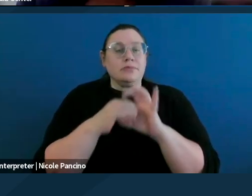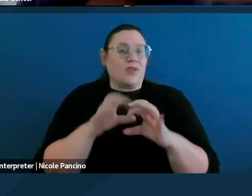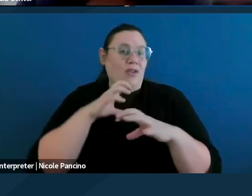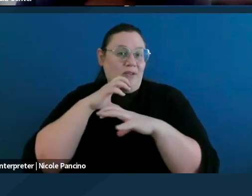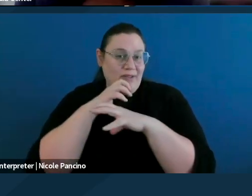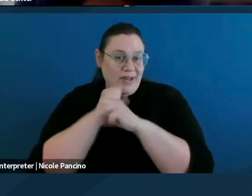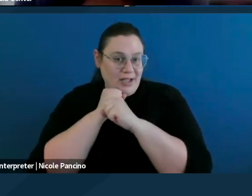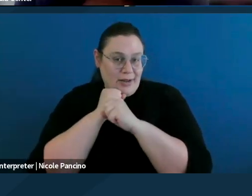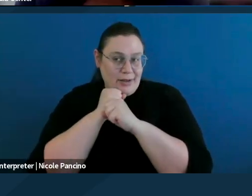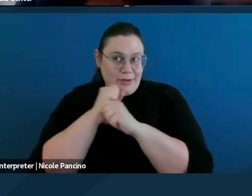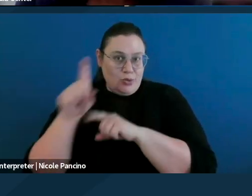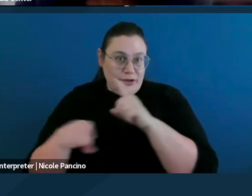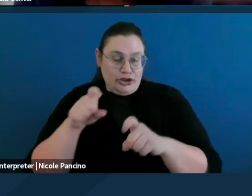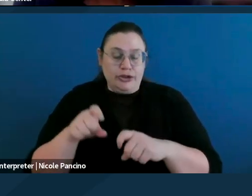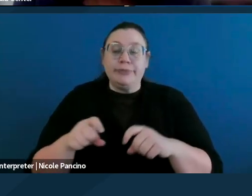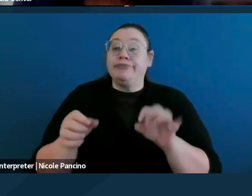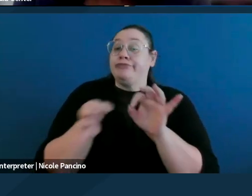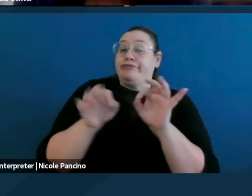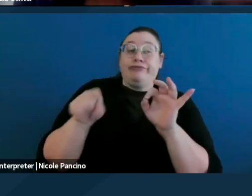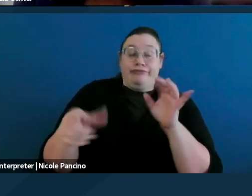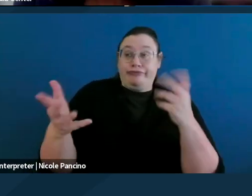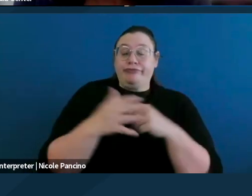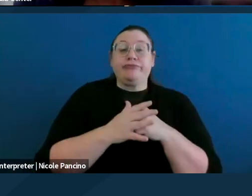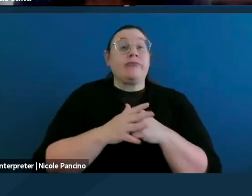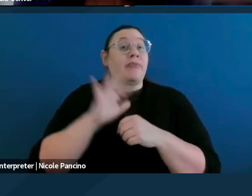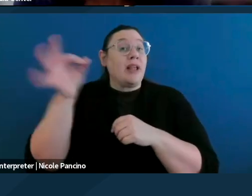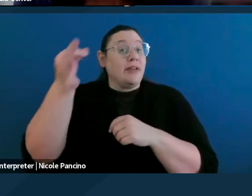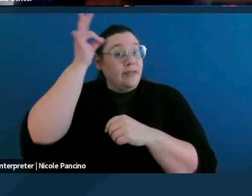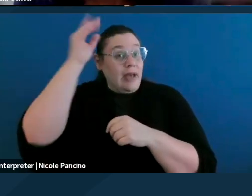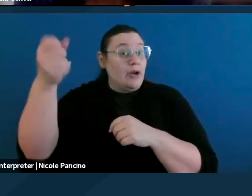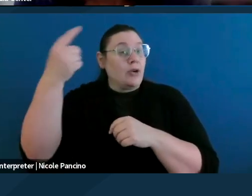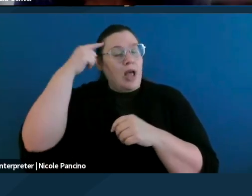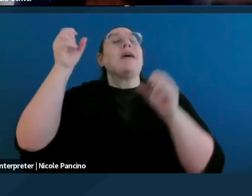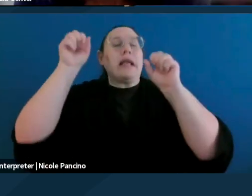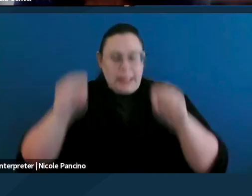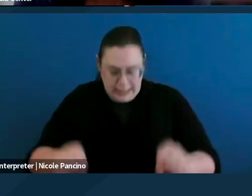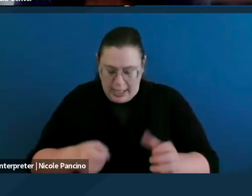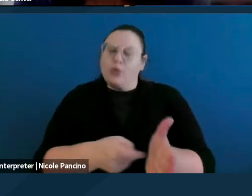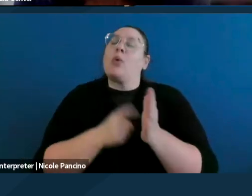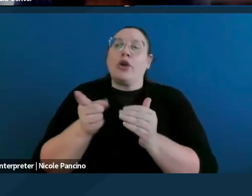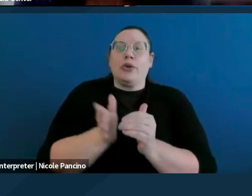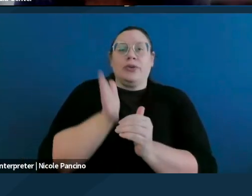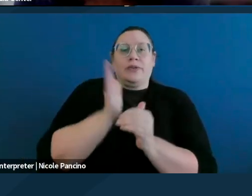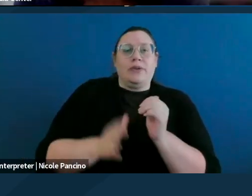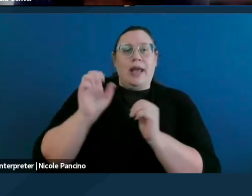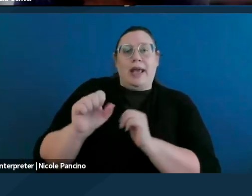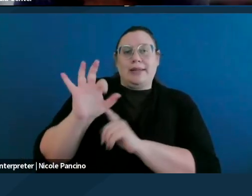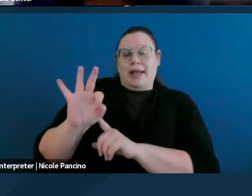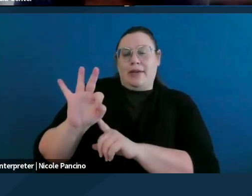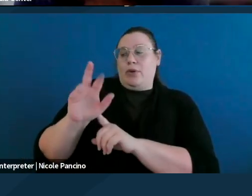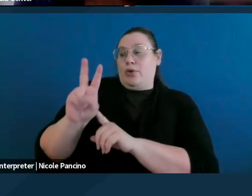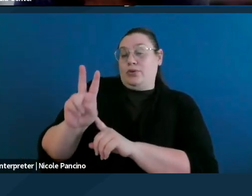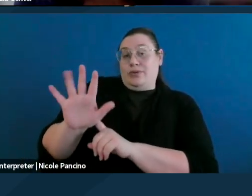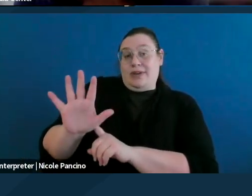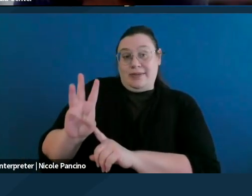confidentiality question that says the federal government can require you to complete SF